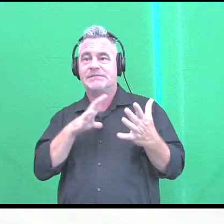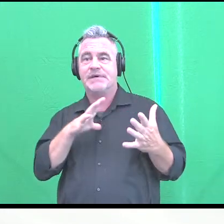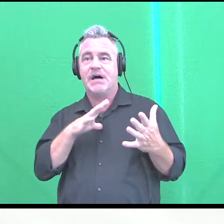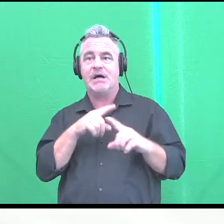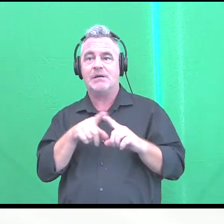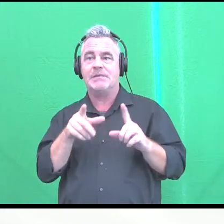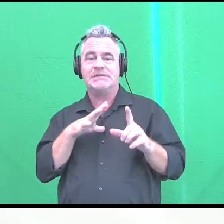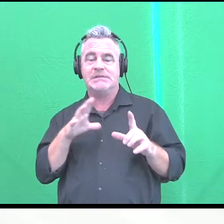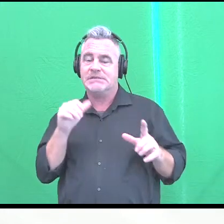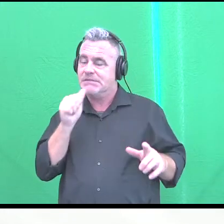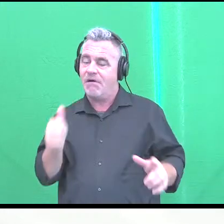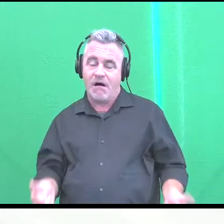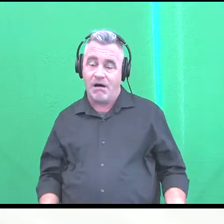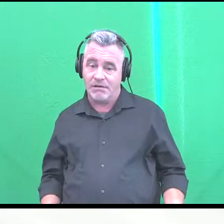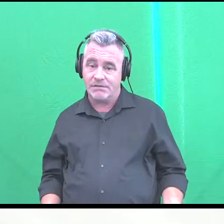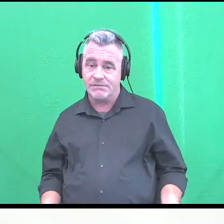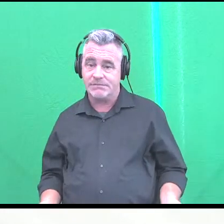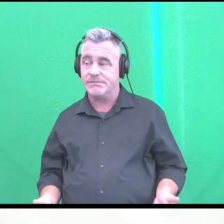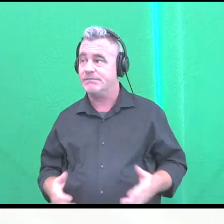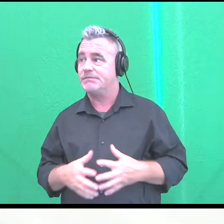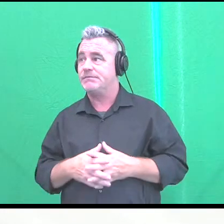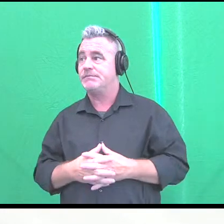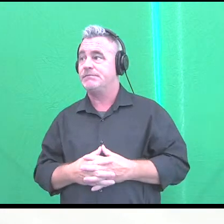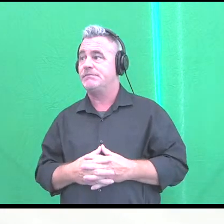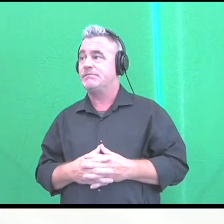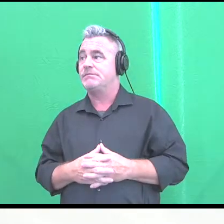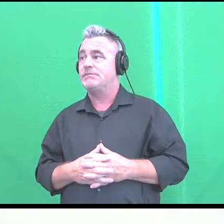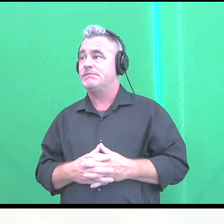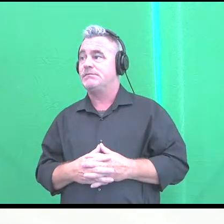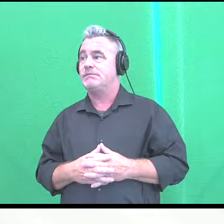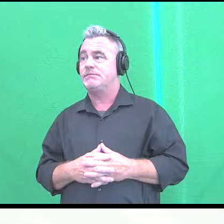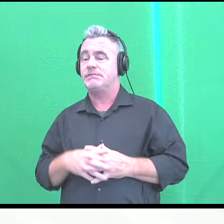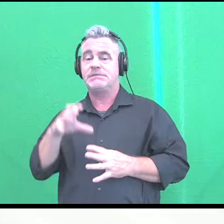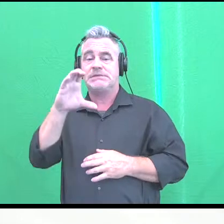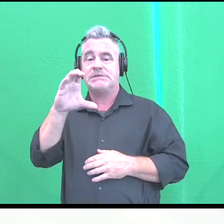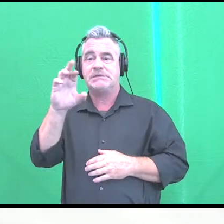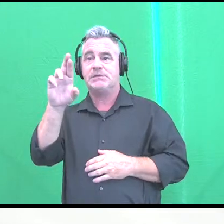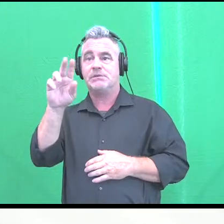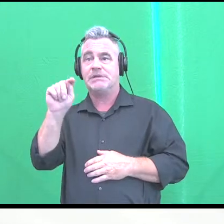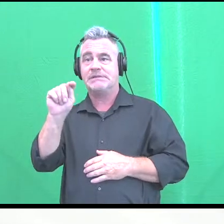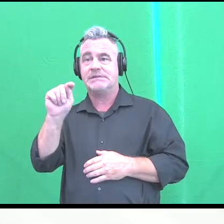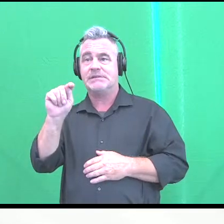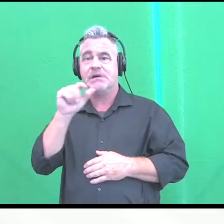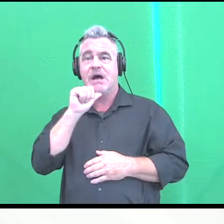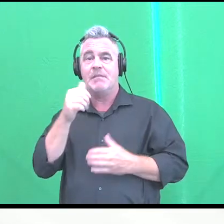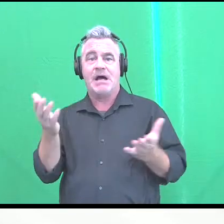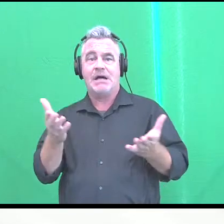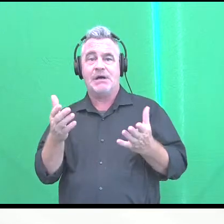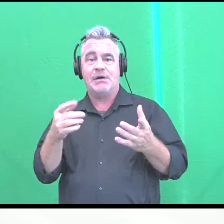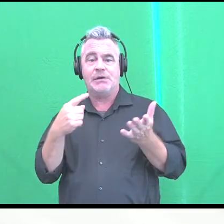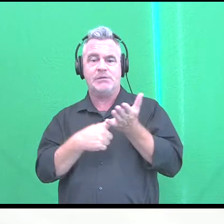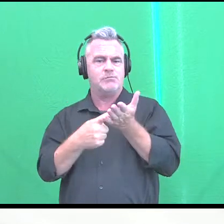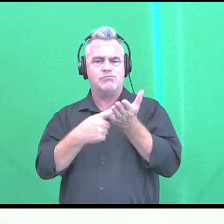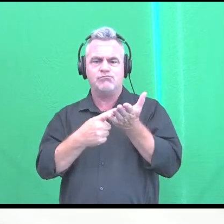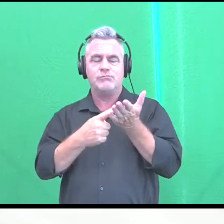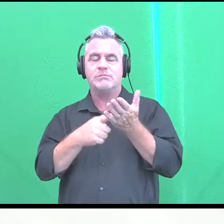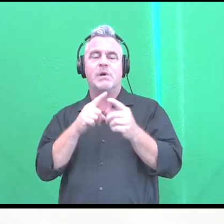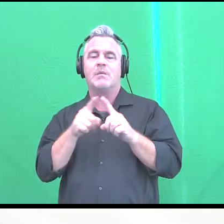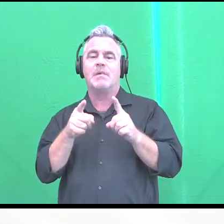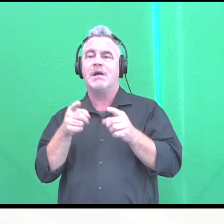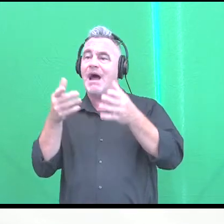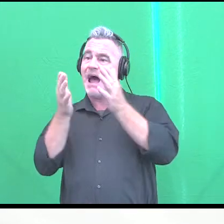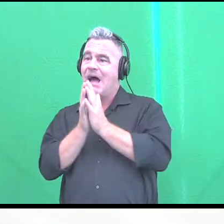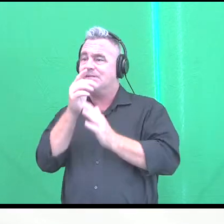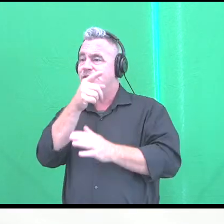not. It's not. Like the critical race theory, I'm not here to debate that, but I'm here just to ask you